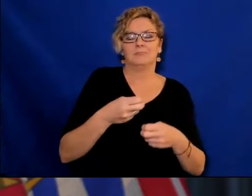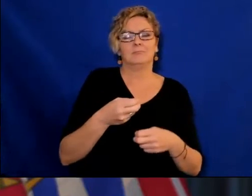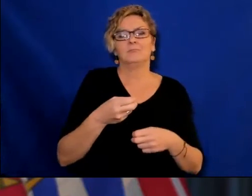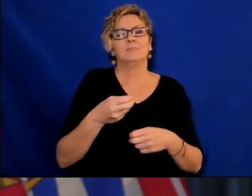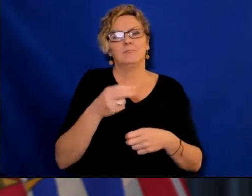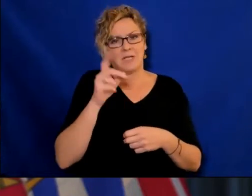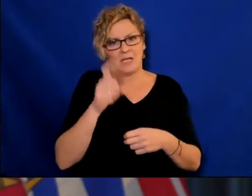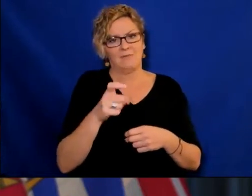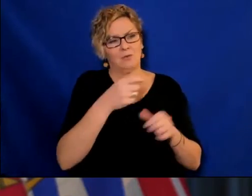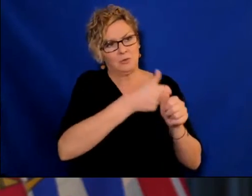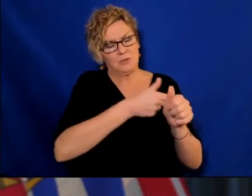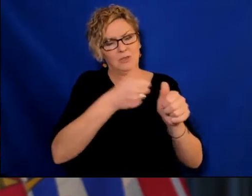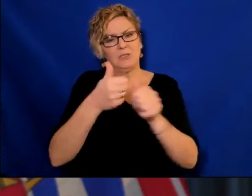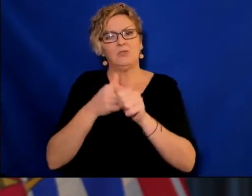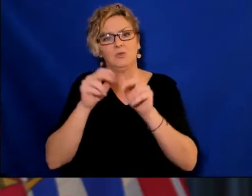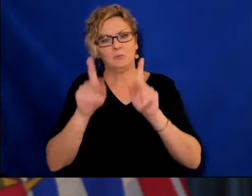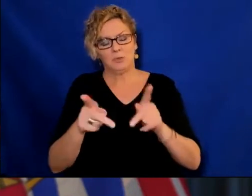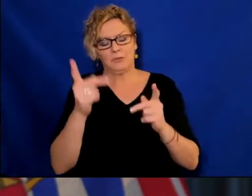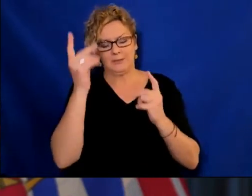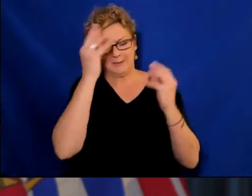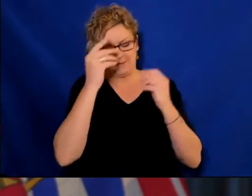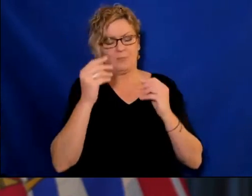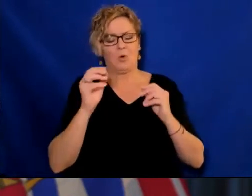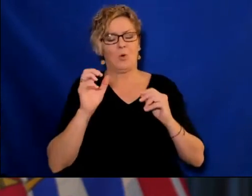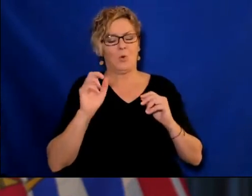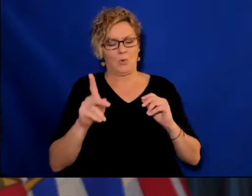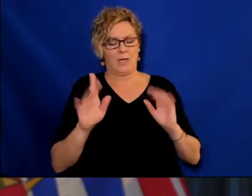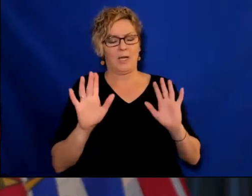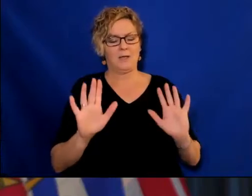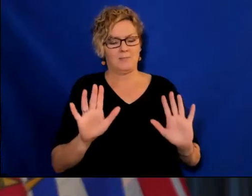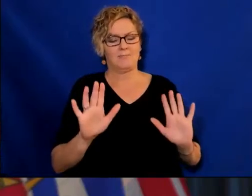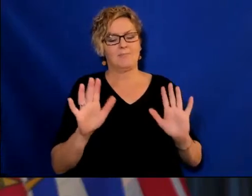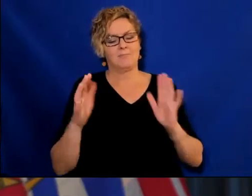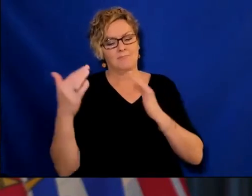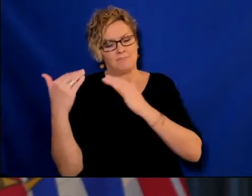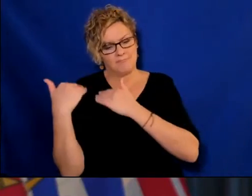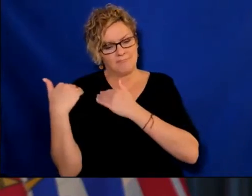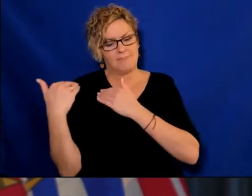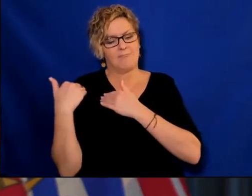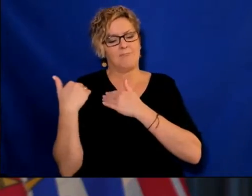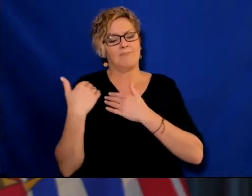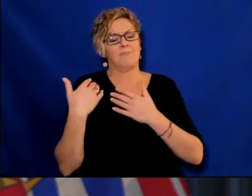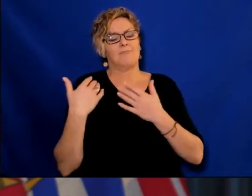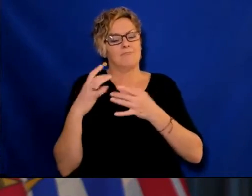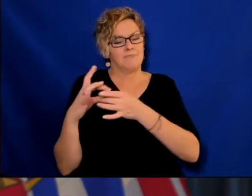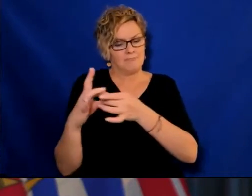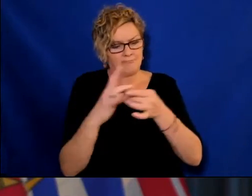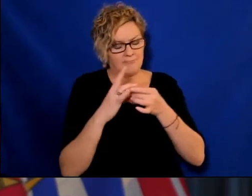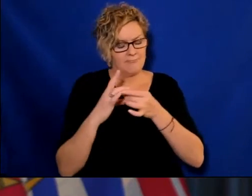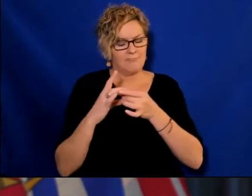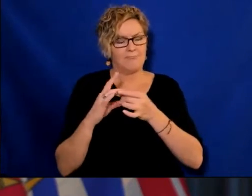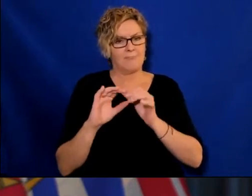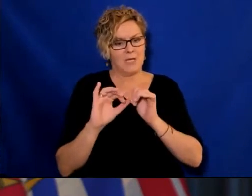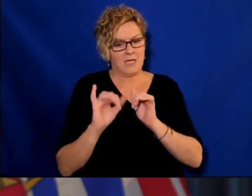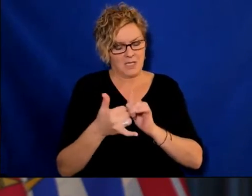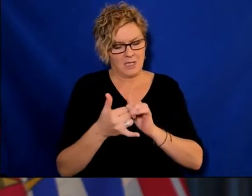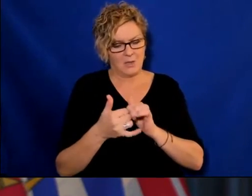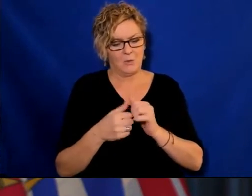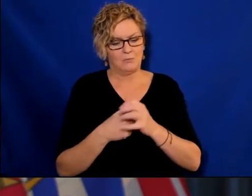this across the country, and so not all provinces have a provincial level mandate. In